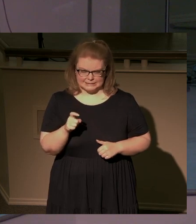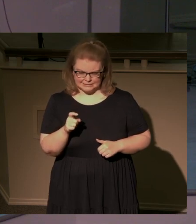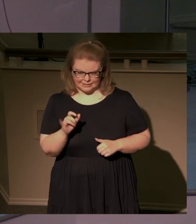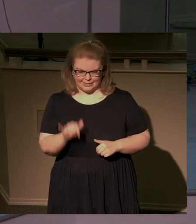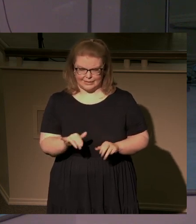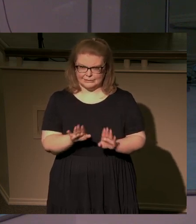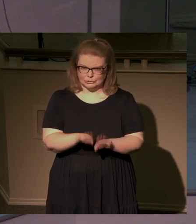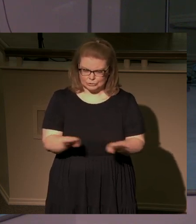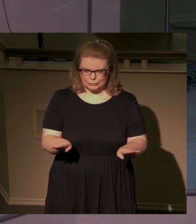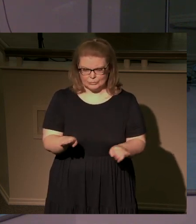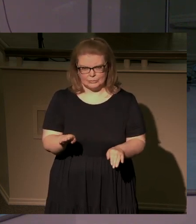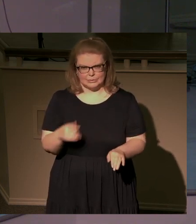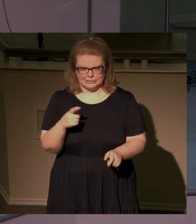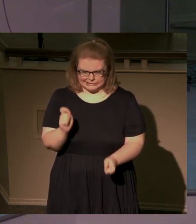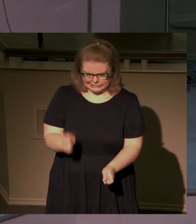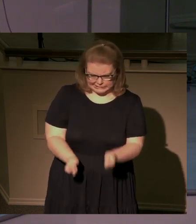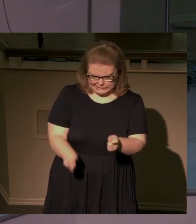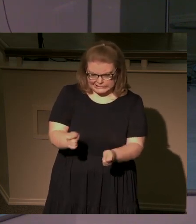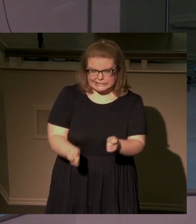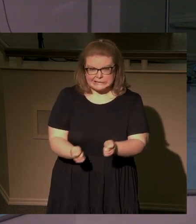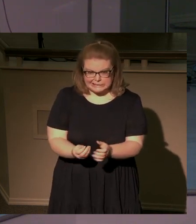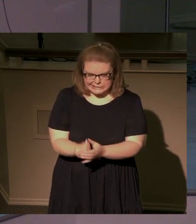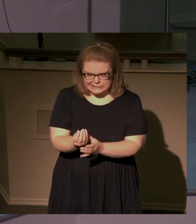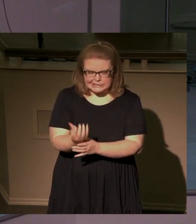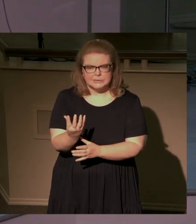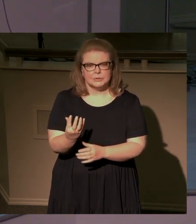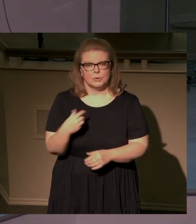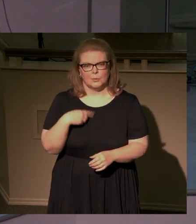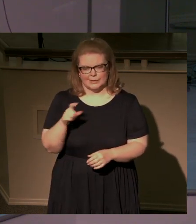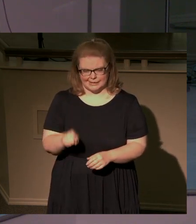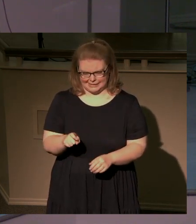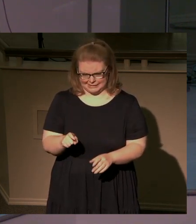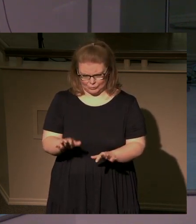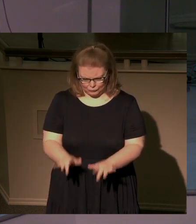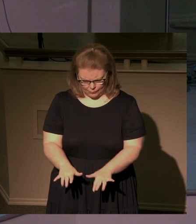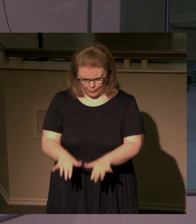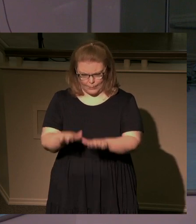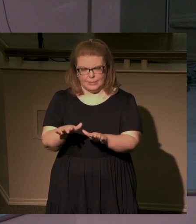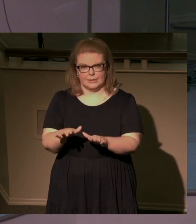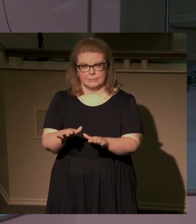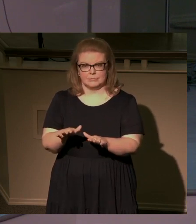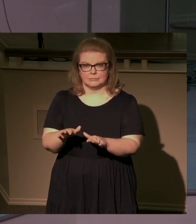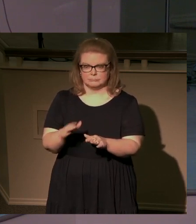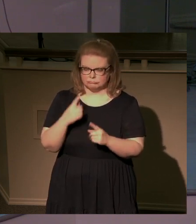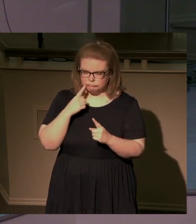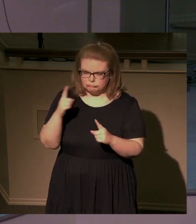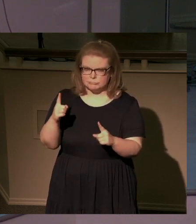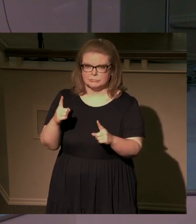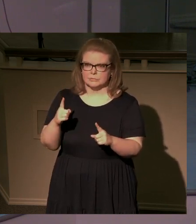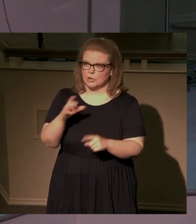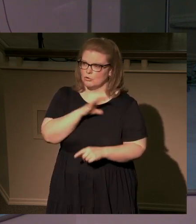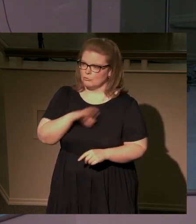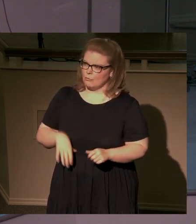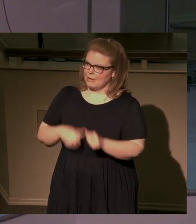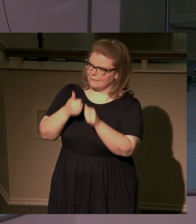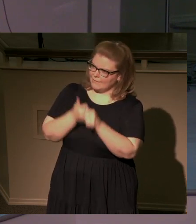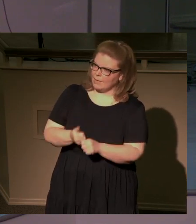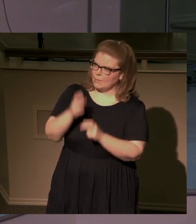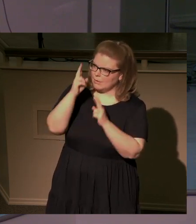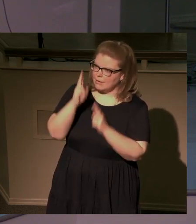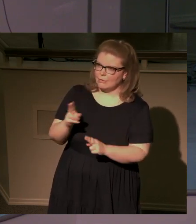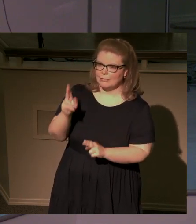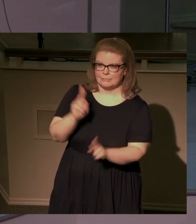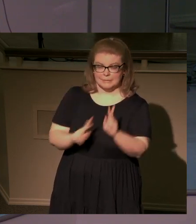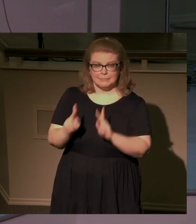moldable children and we need to make them into productive, Christ-honoring adults. And the question is, how do we do that?